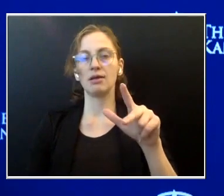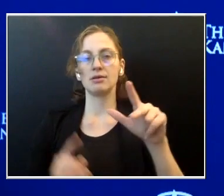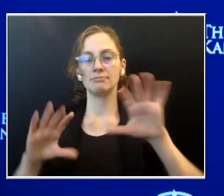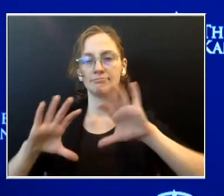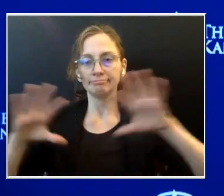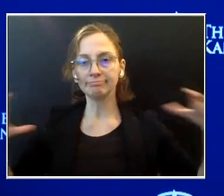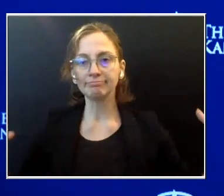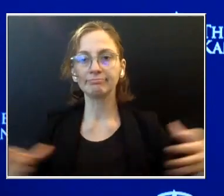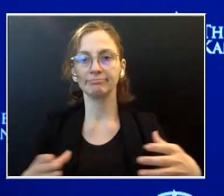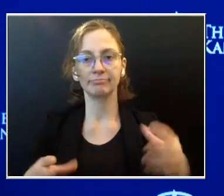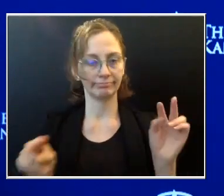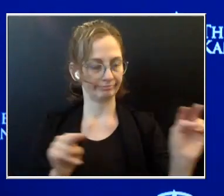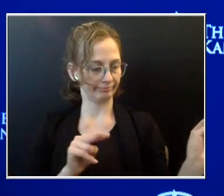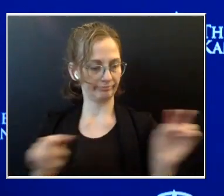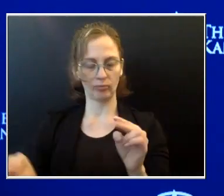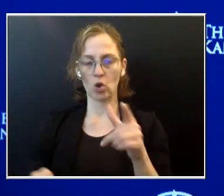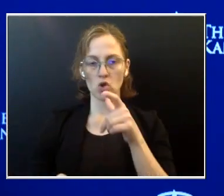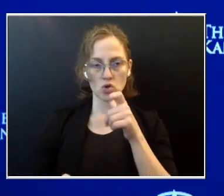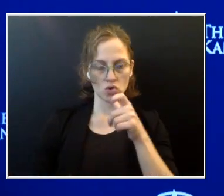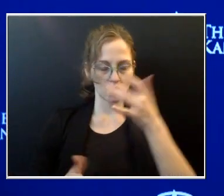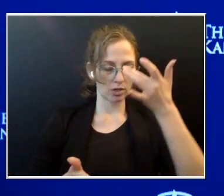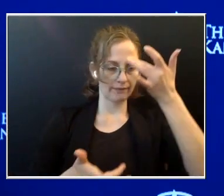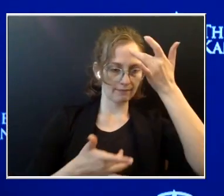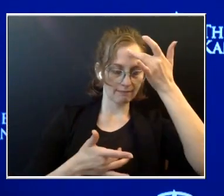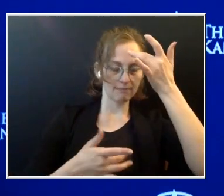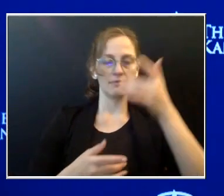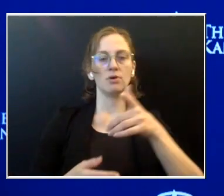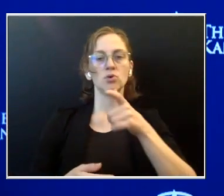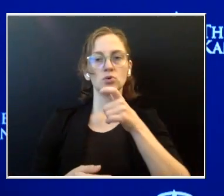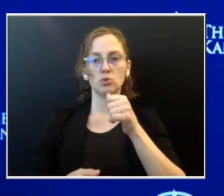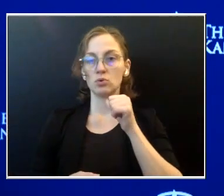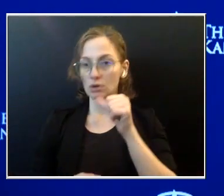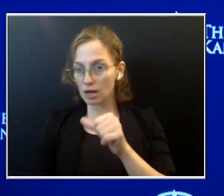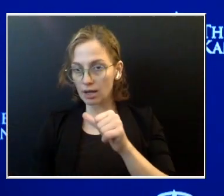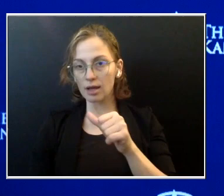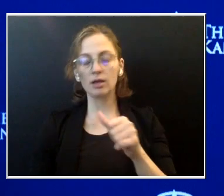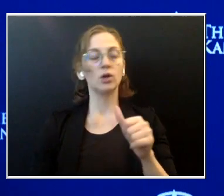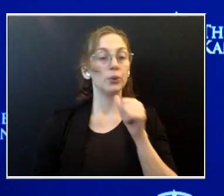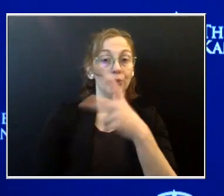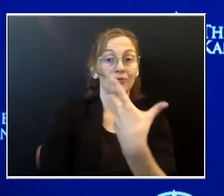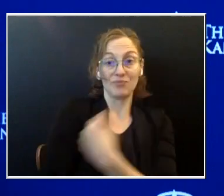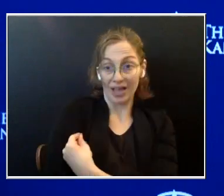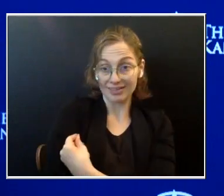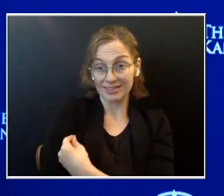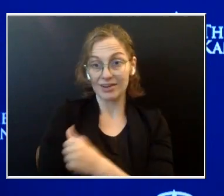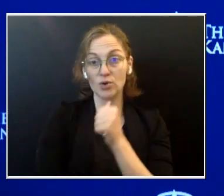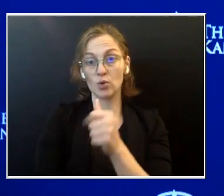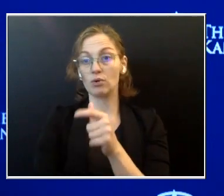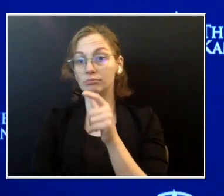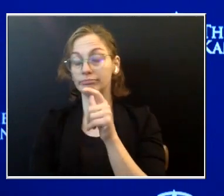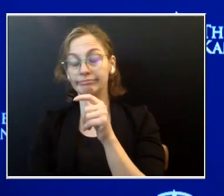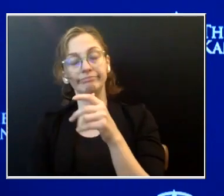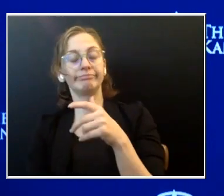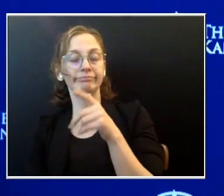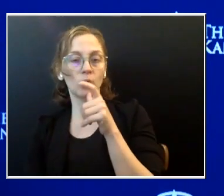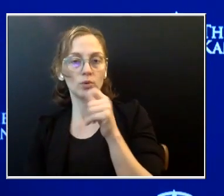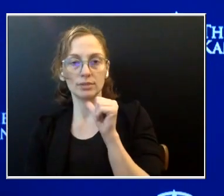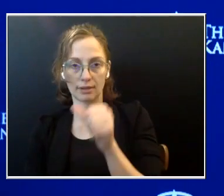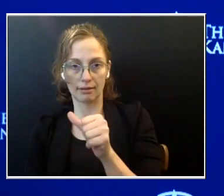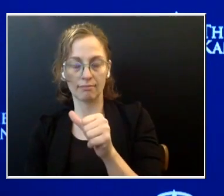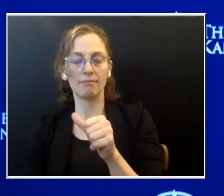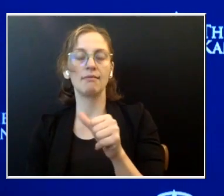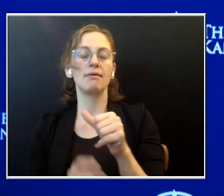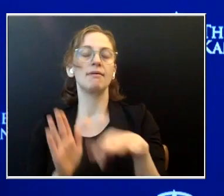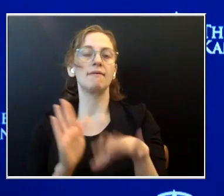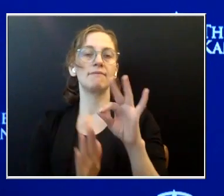and vaccinated or vaccinated. And what it showed was that there was about more of a 32% vaccine